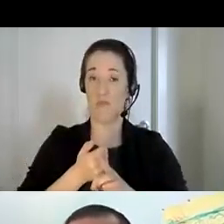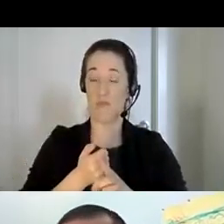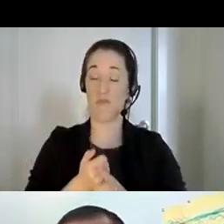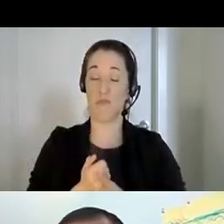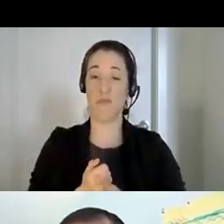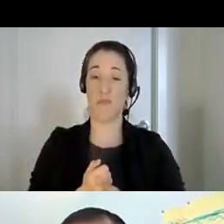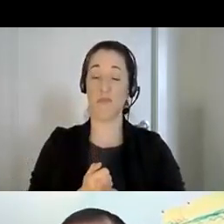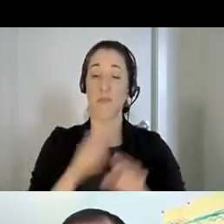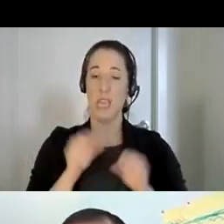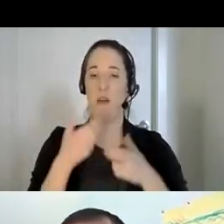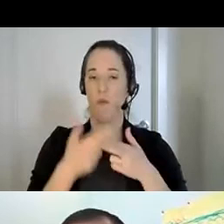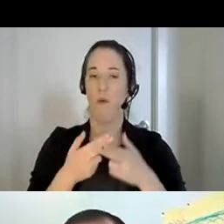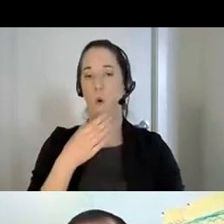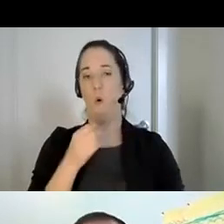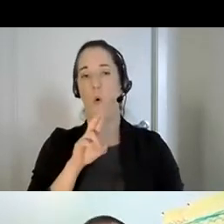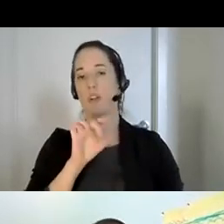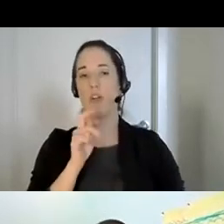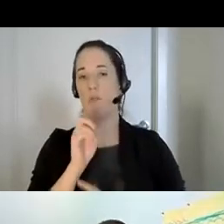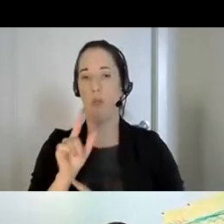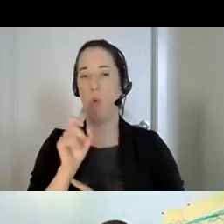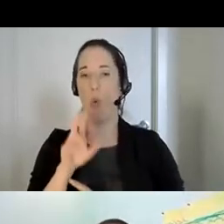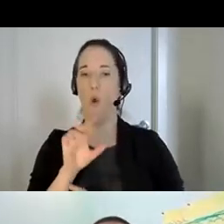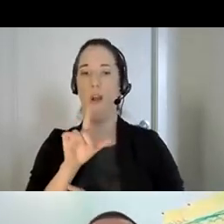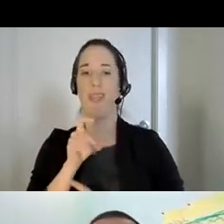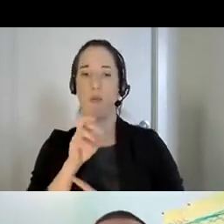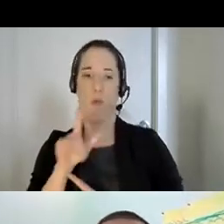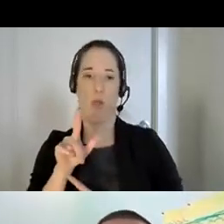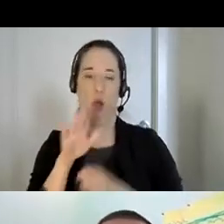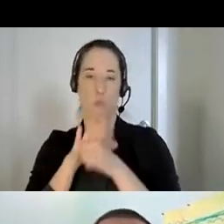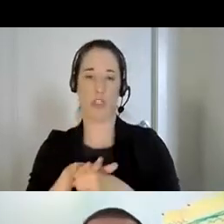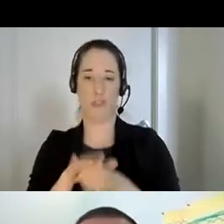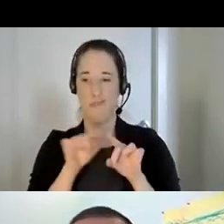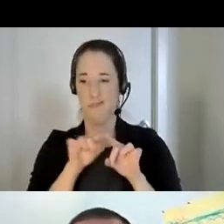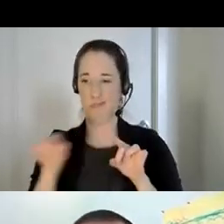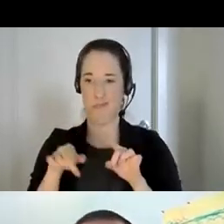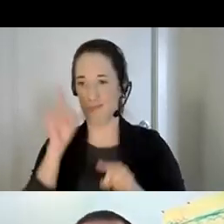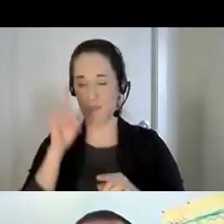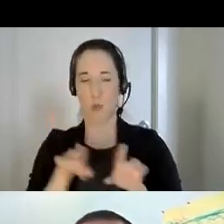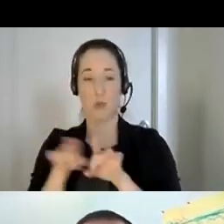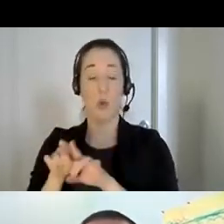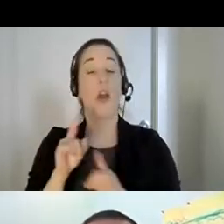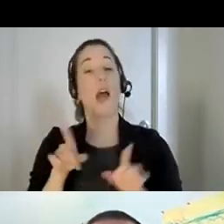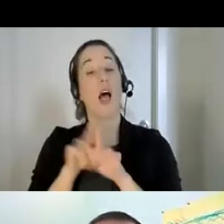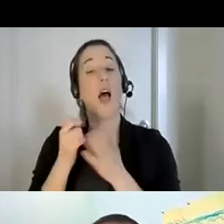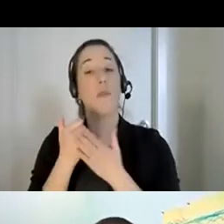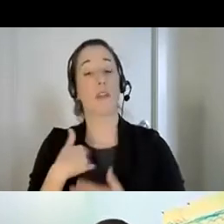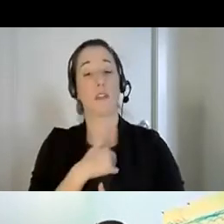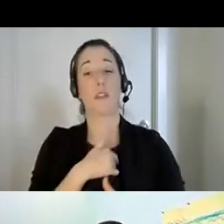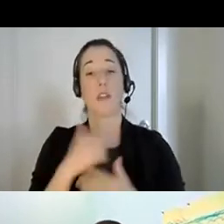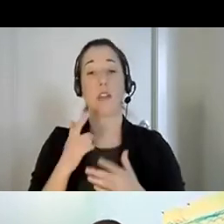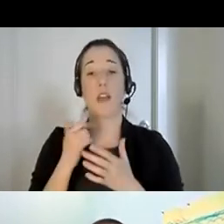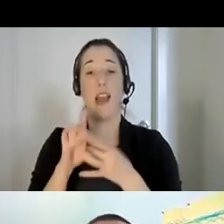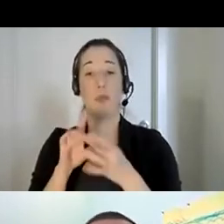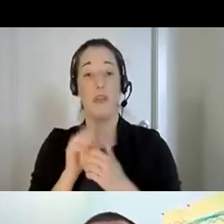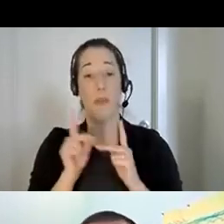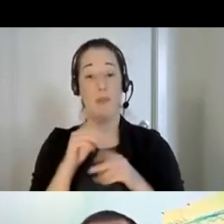lateral oppression. This not only helps us connect with others in our own group, but it also connects us with